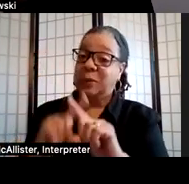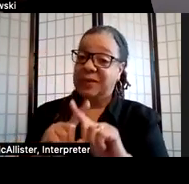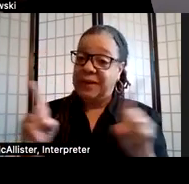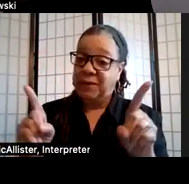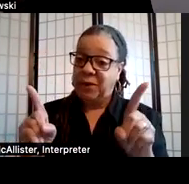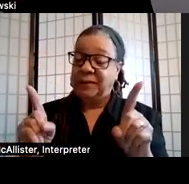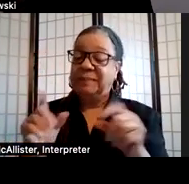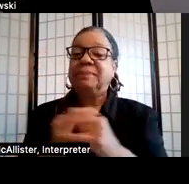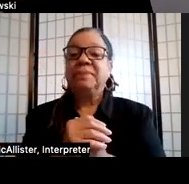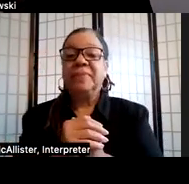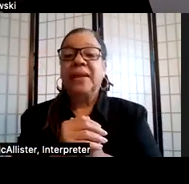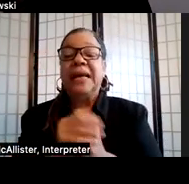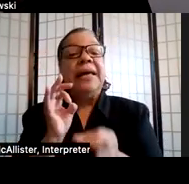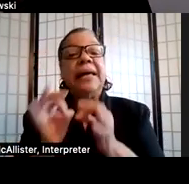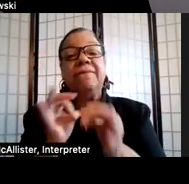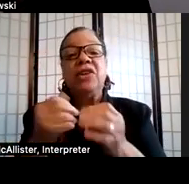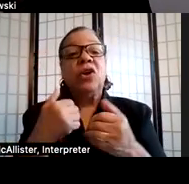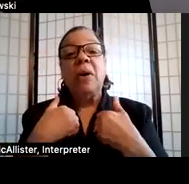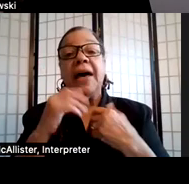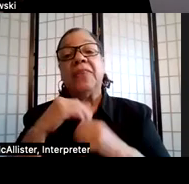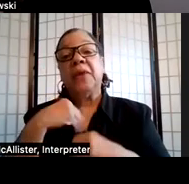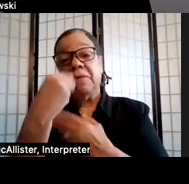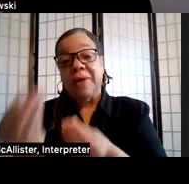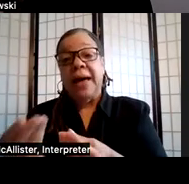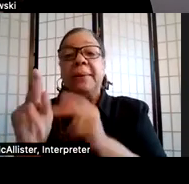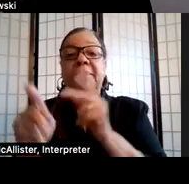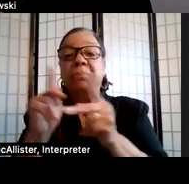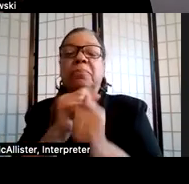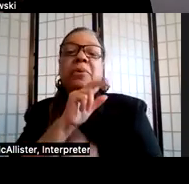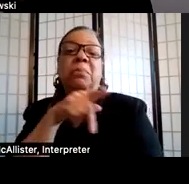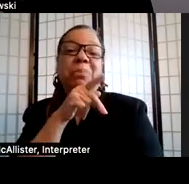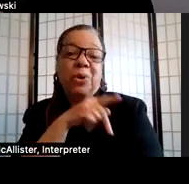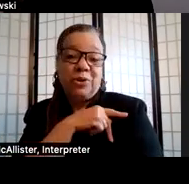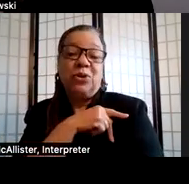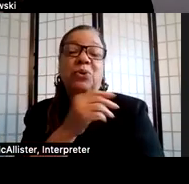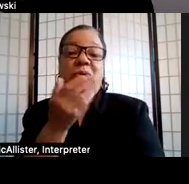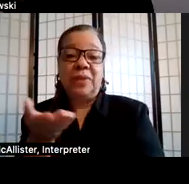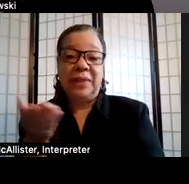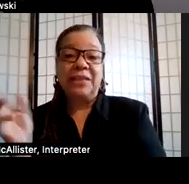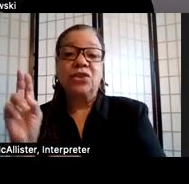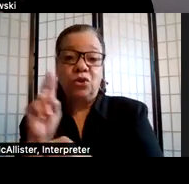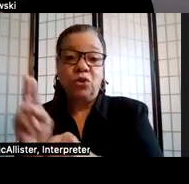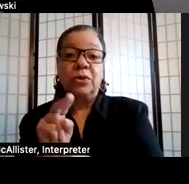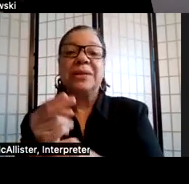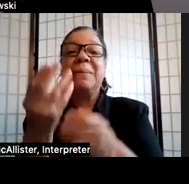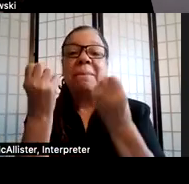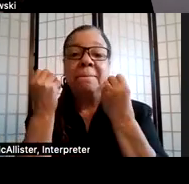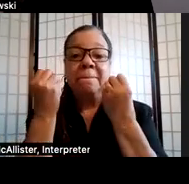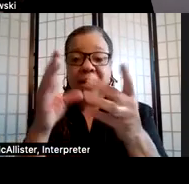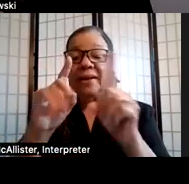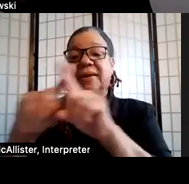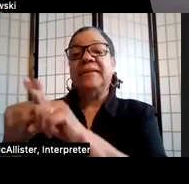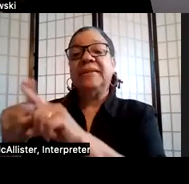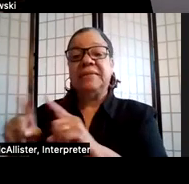though you don't have to provide participants with personal devices, there are many devices that must